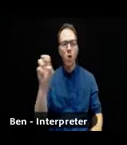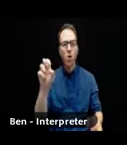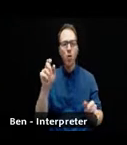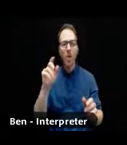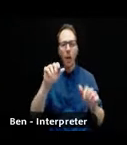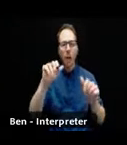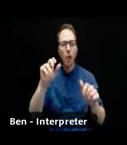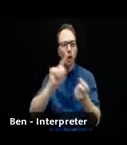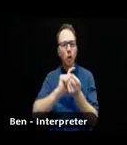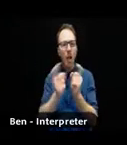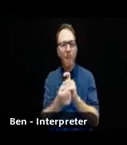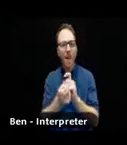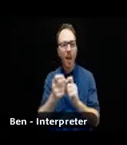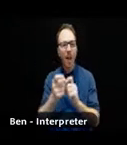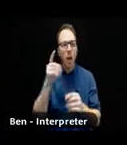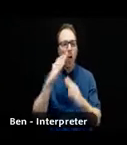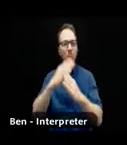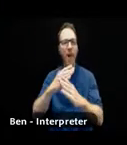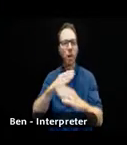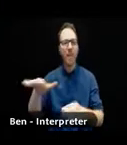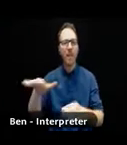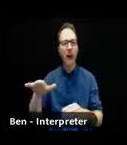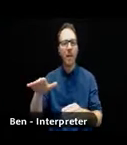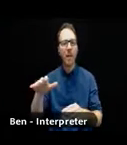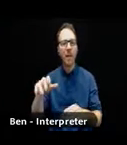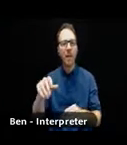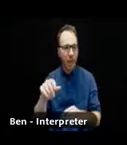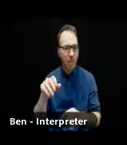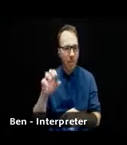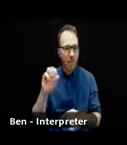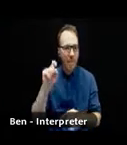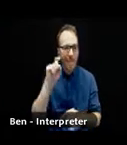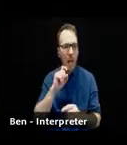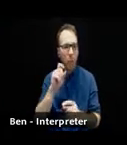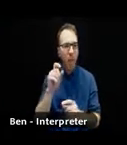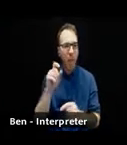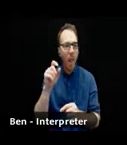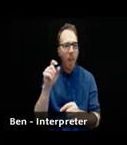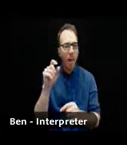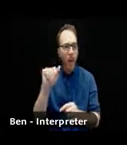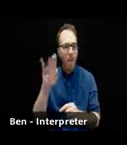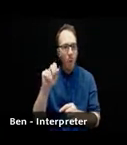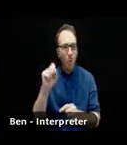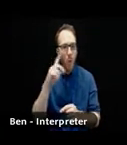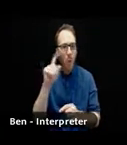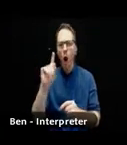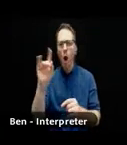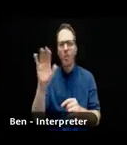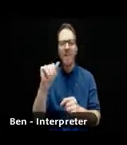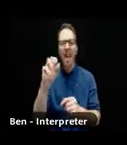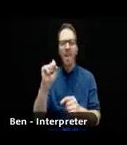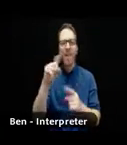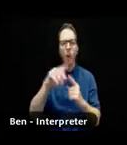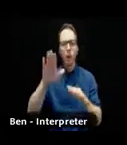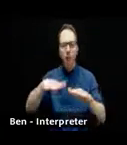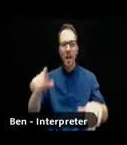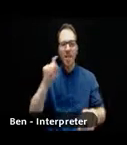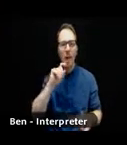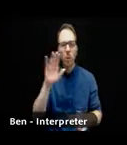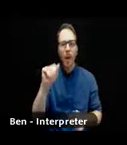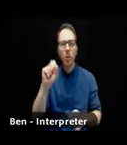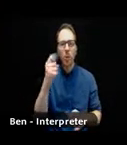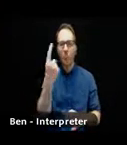to prevent child sexual abuse. It's modified a bit. We looked at 100 cases of child sexual abuse in this country. You know, 1 in 4 girls